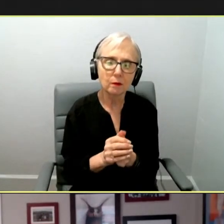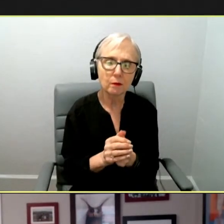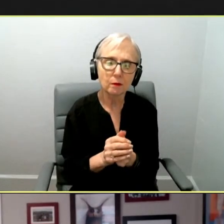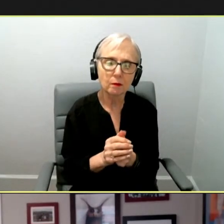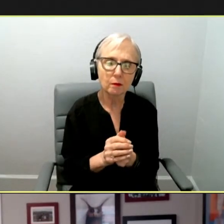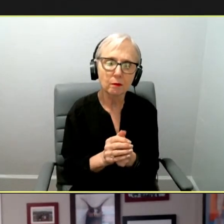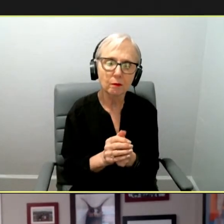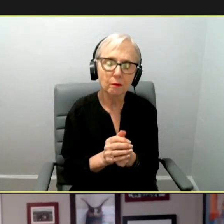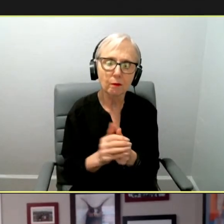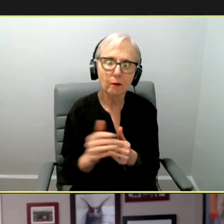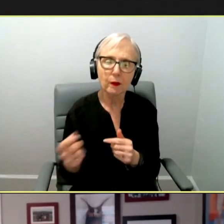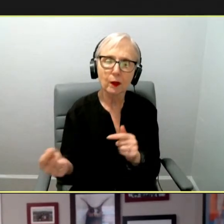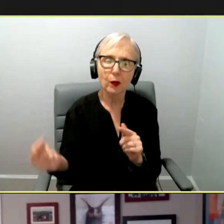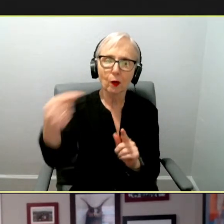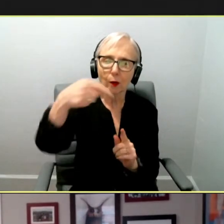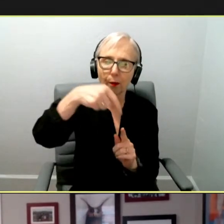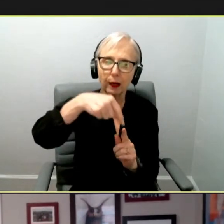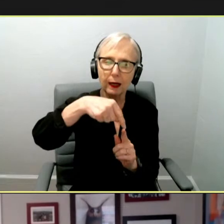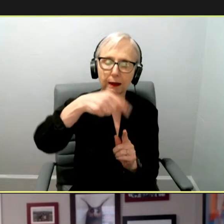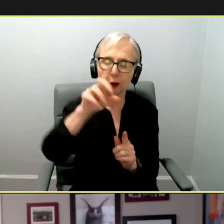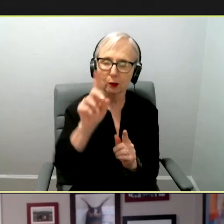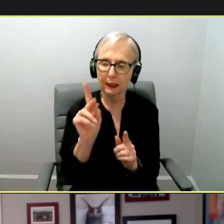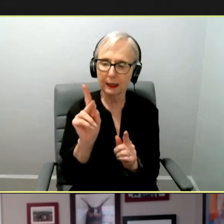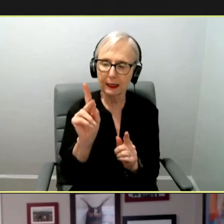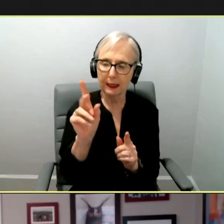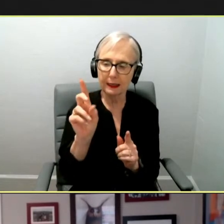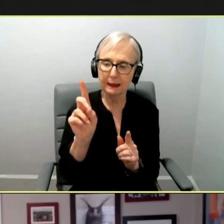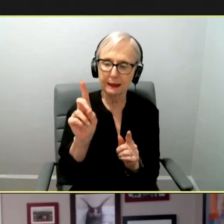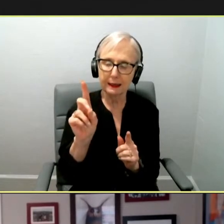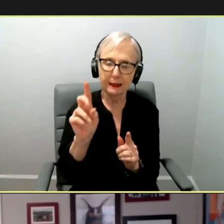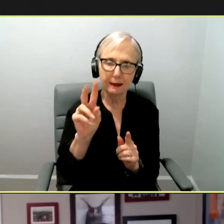All right, then we can go back to KDVR.